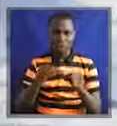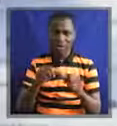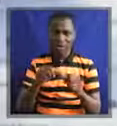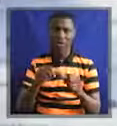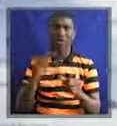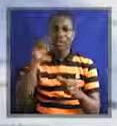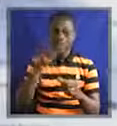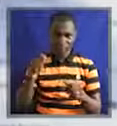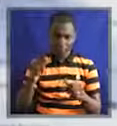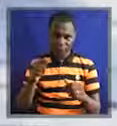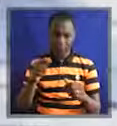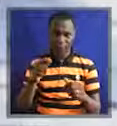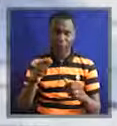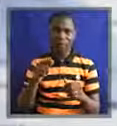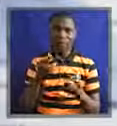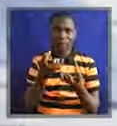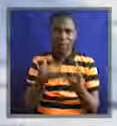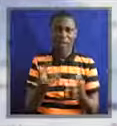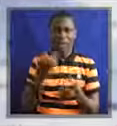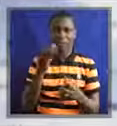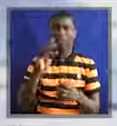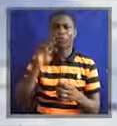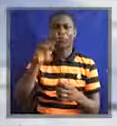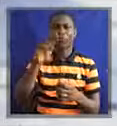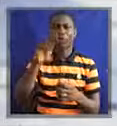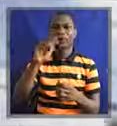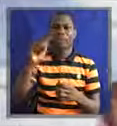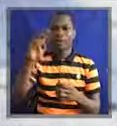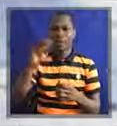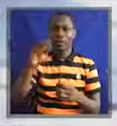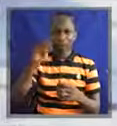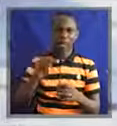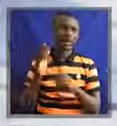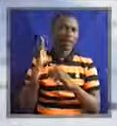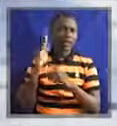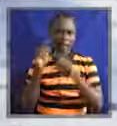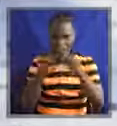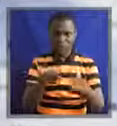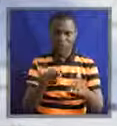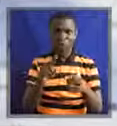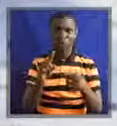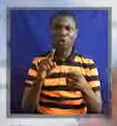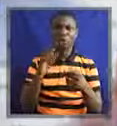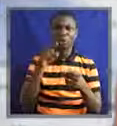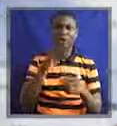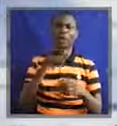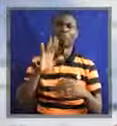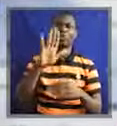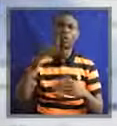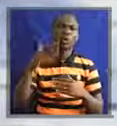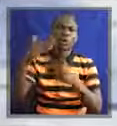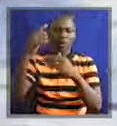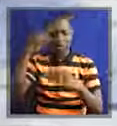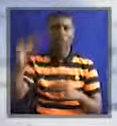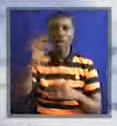week ye be develop anye we say therefore the leprosy of Naaman shall cling to